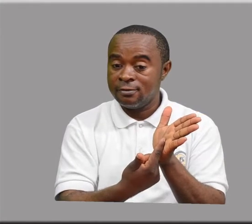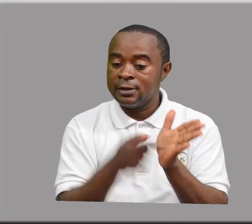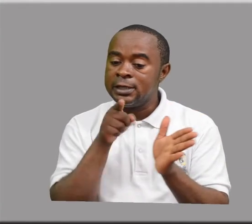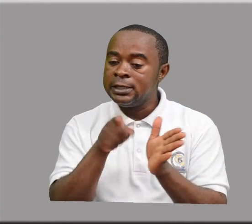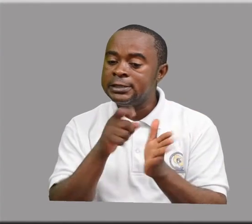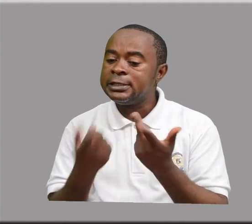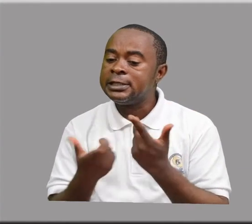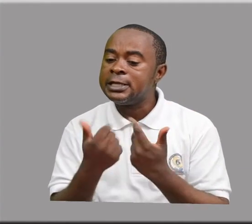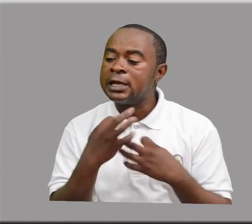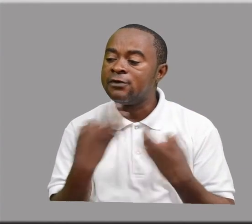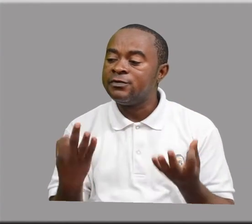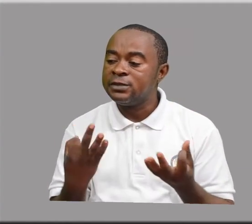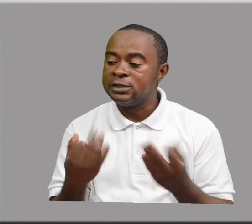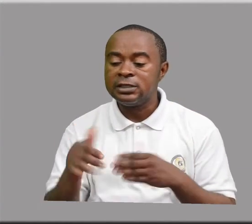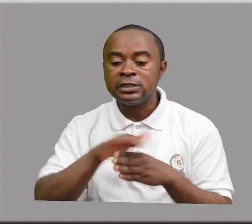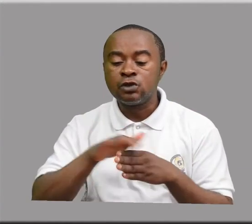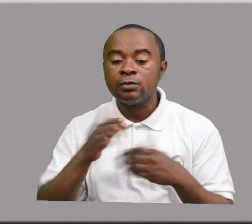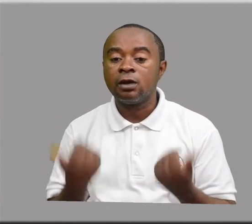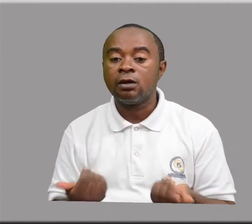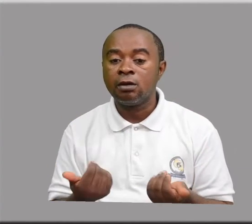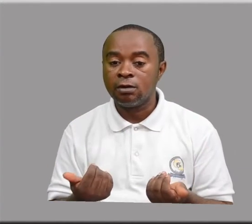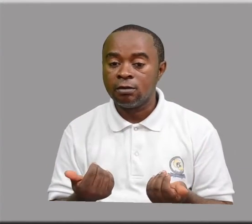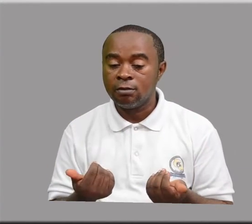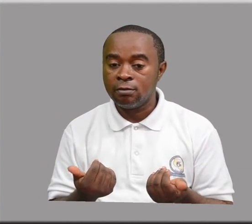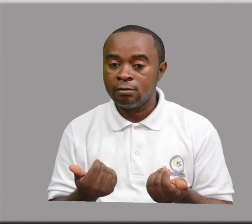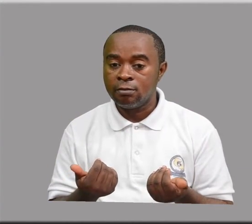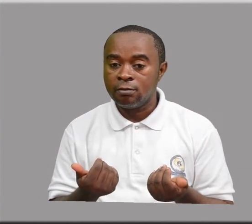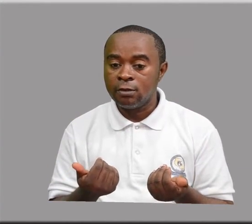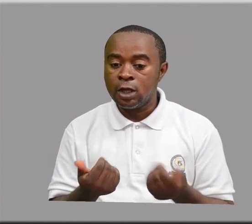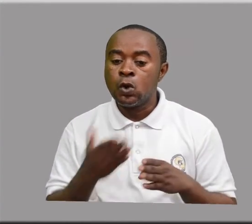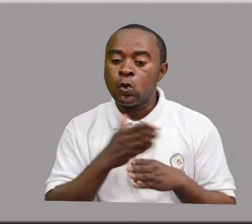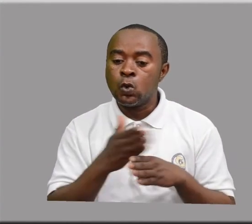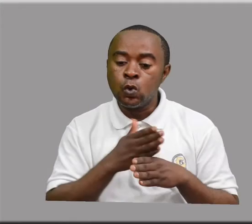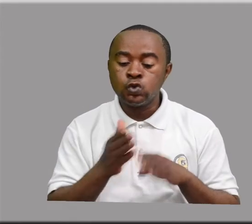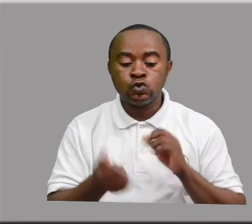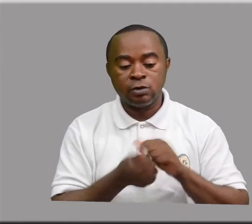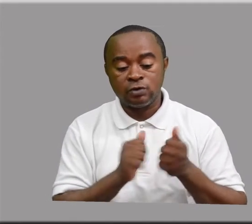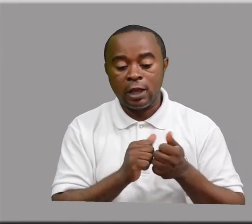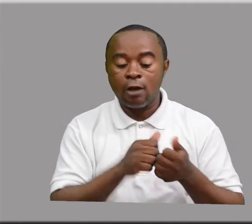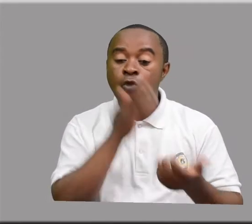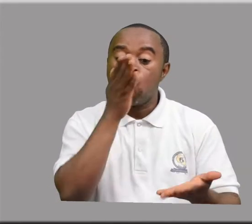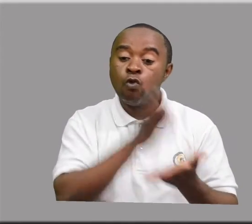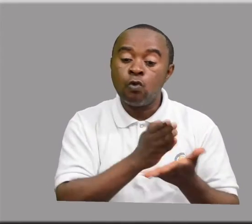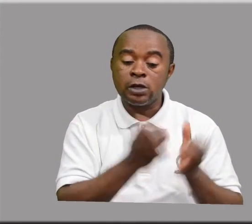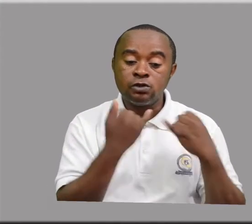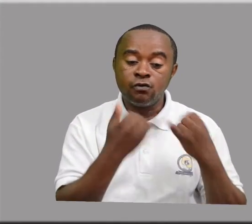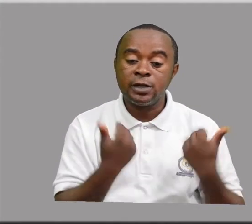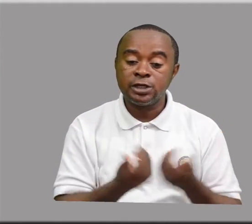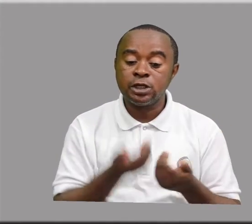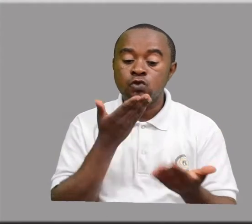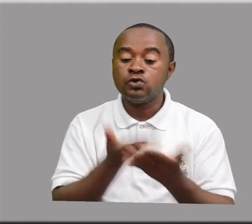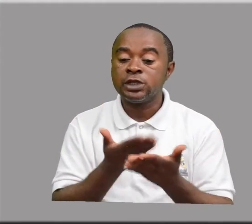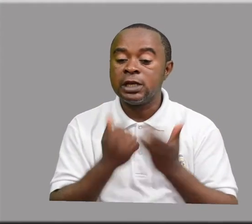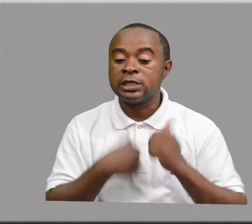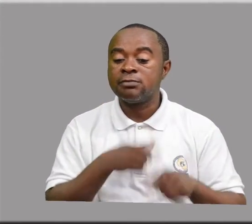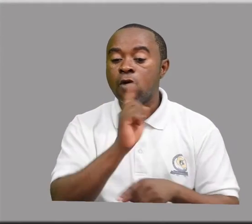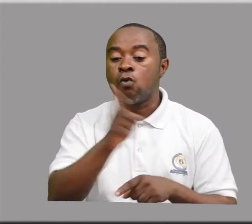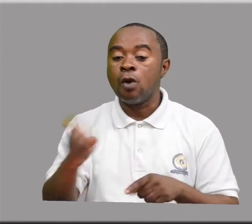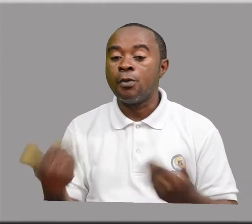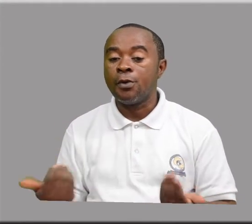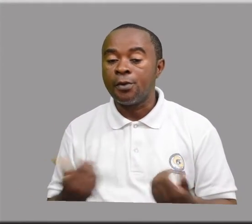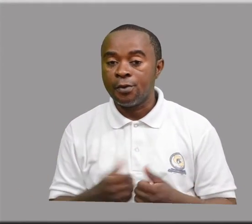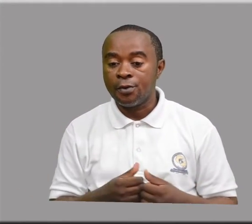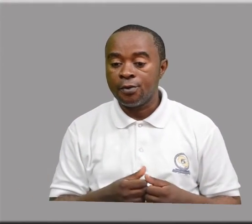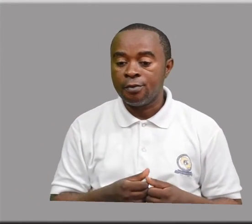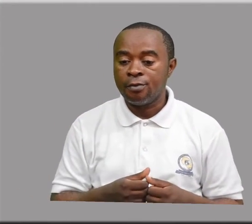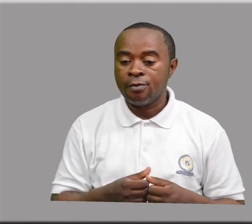the data will be reliable. How are you going to ensure validity of information that you're going to collect? But also you have